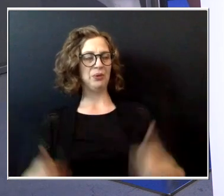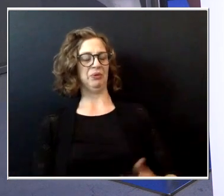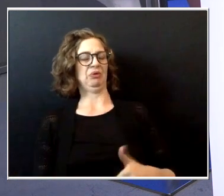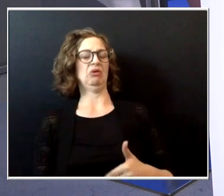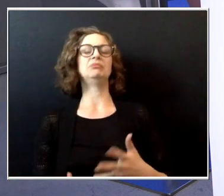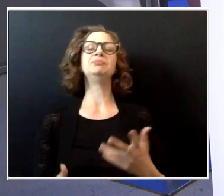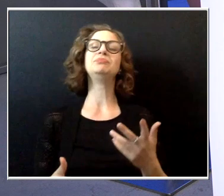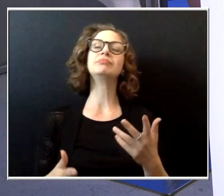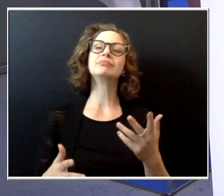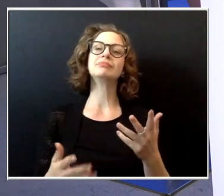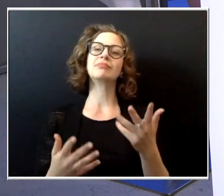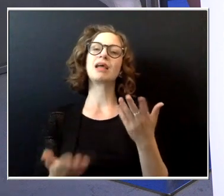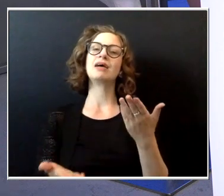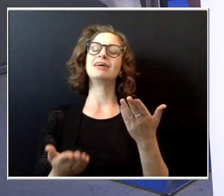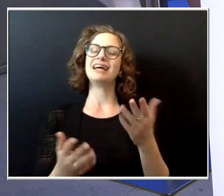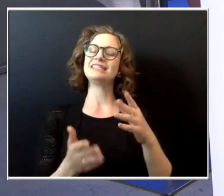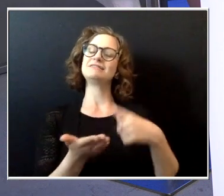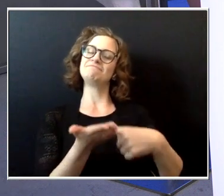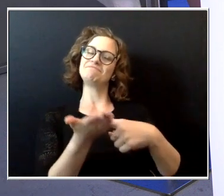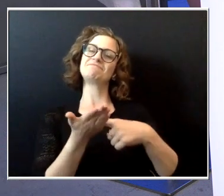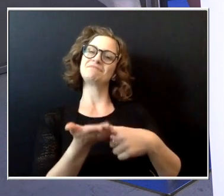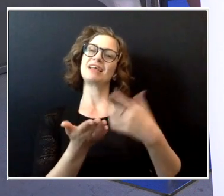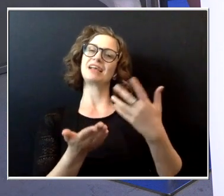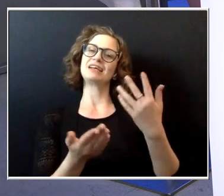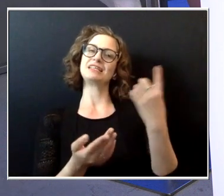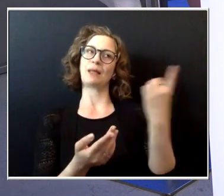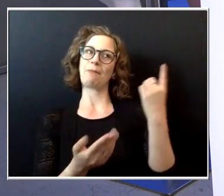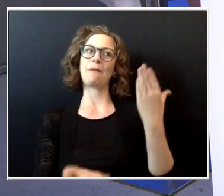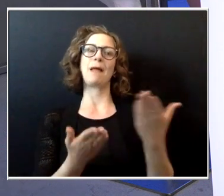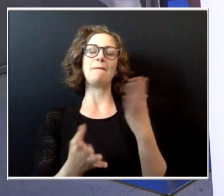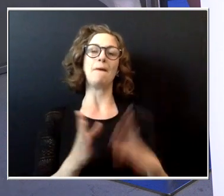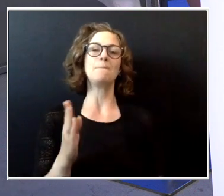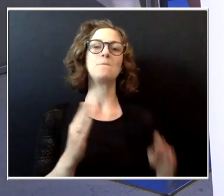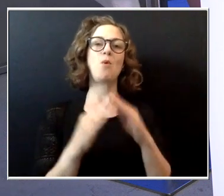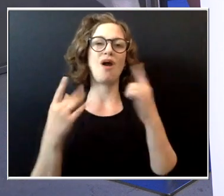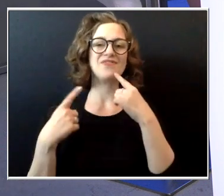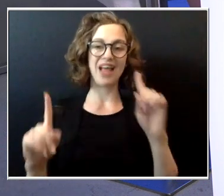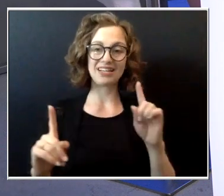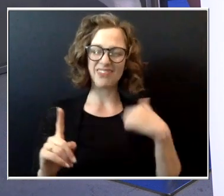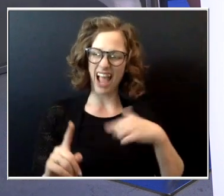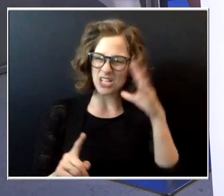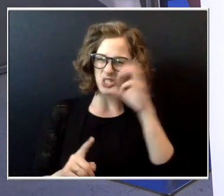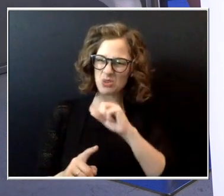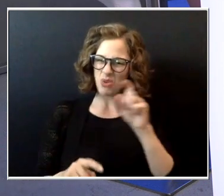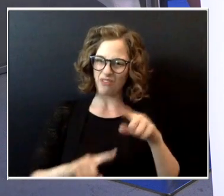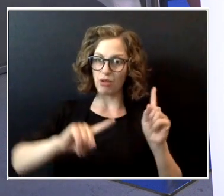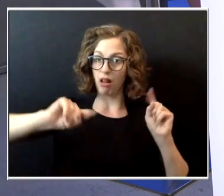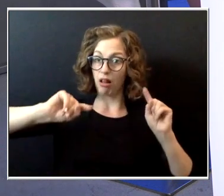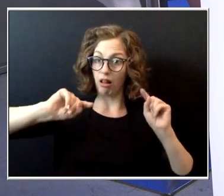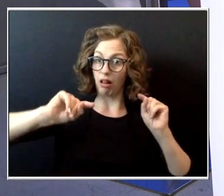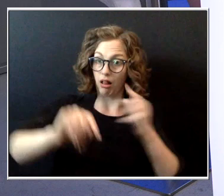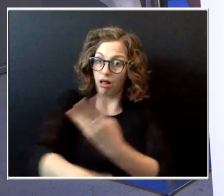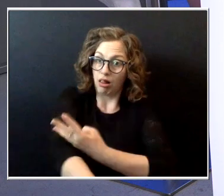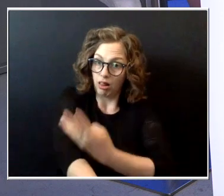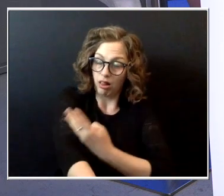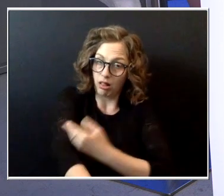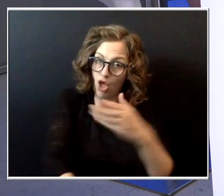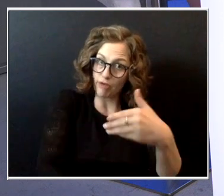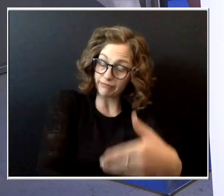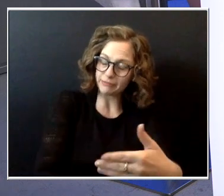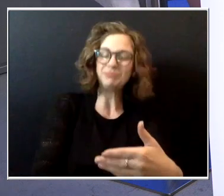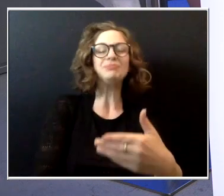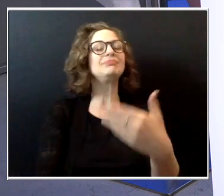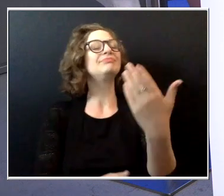something and you're having to come in for an IV infusion. I take it that has to be repeated frequently. It's a new treatment device called